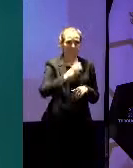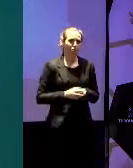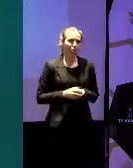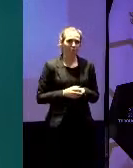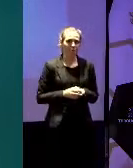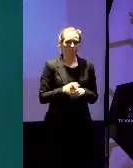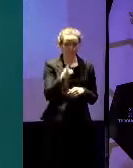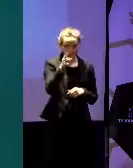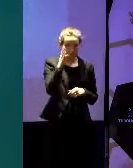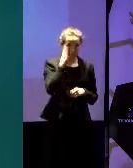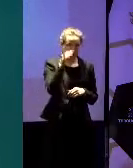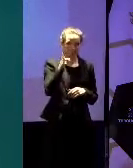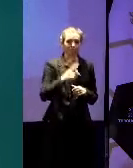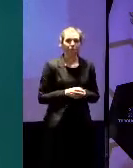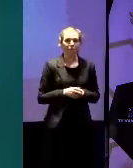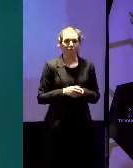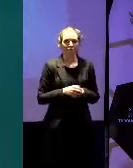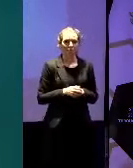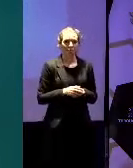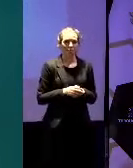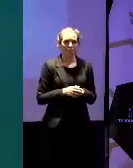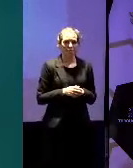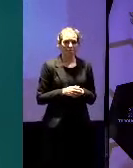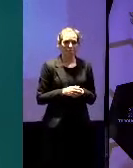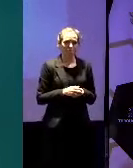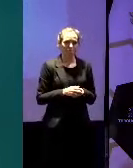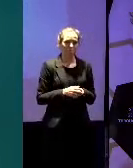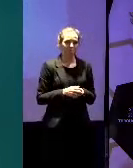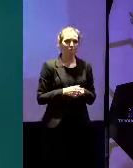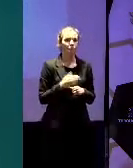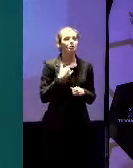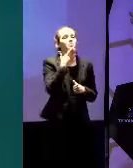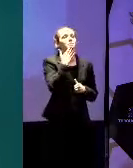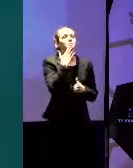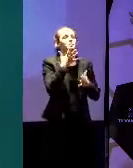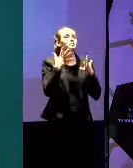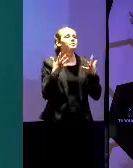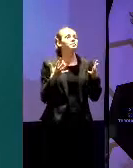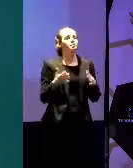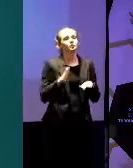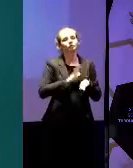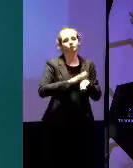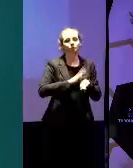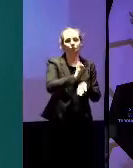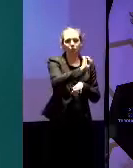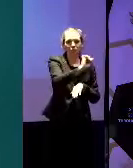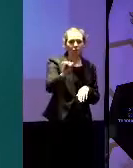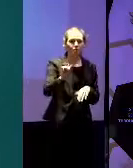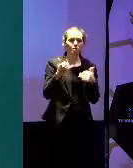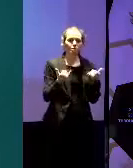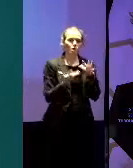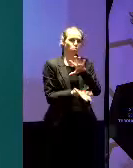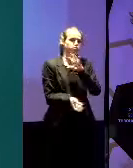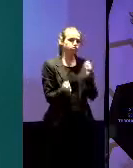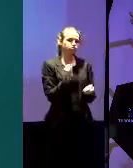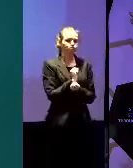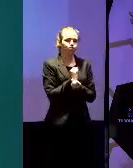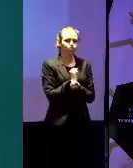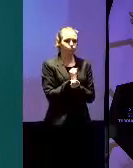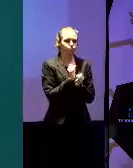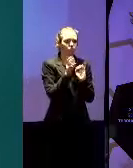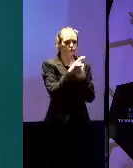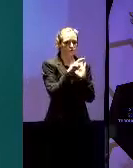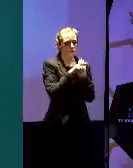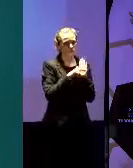Cut you. Well, well, guys, thank you very much, and thank you for your time. This concludes my report on the work of